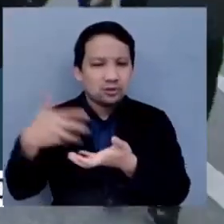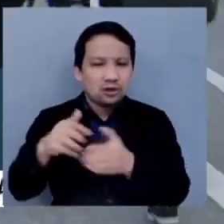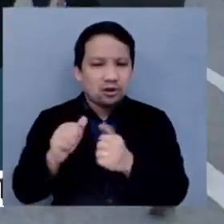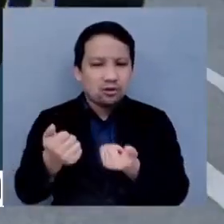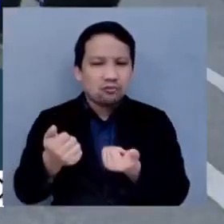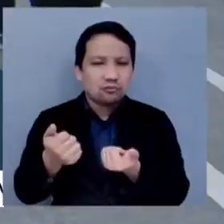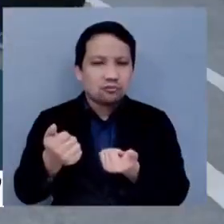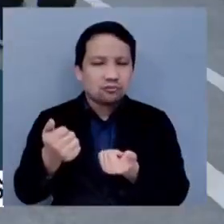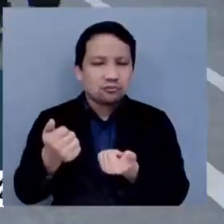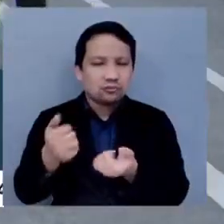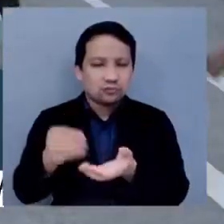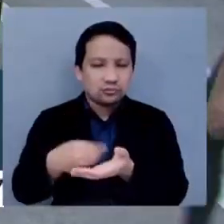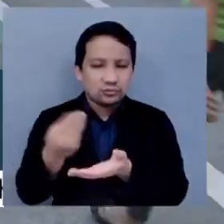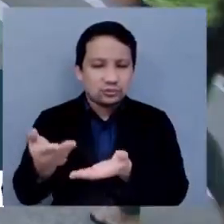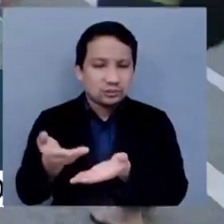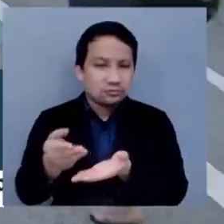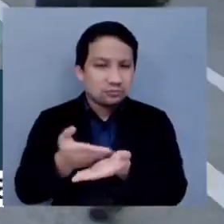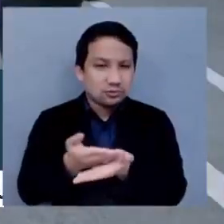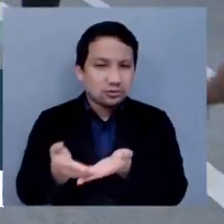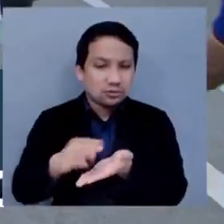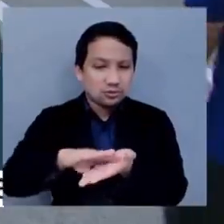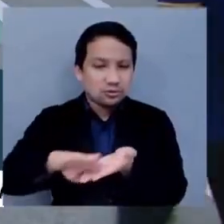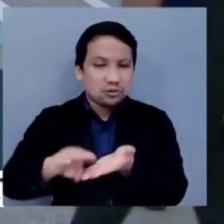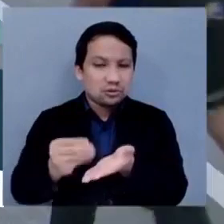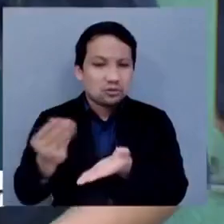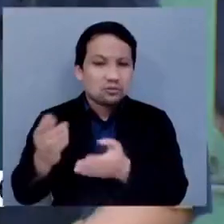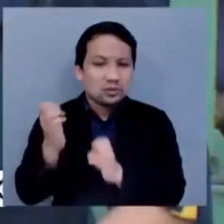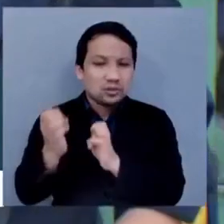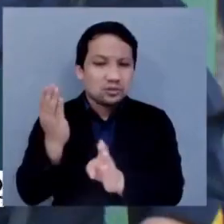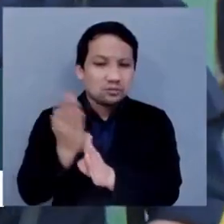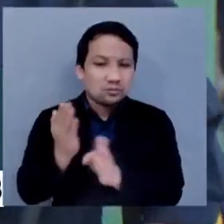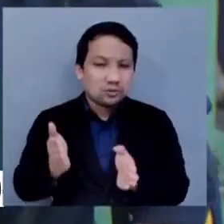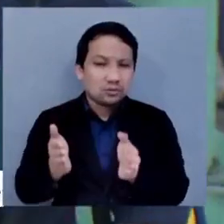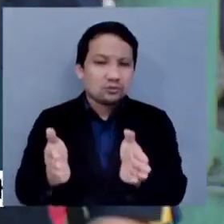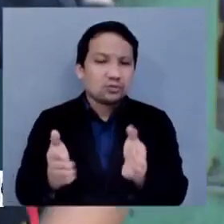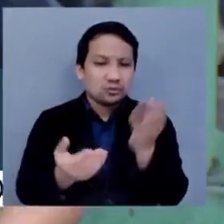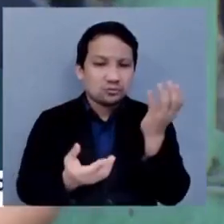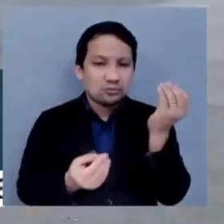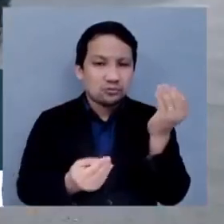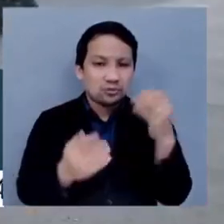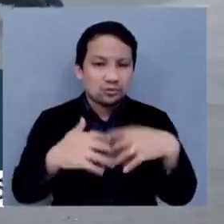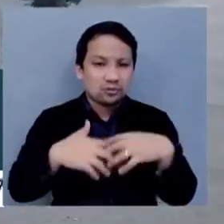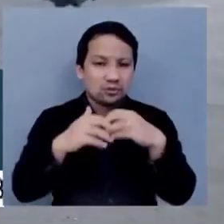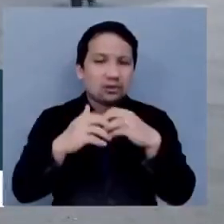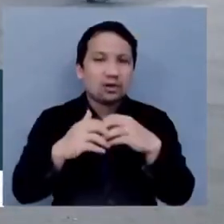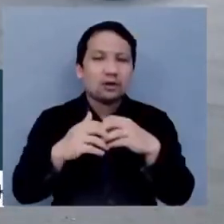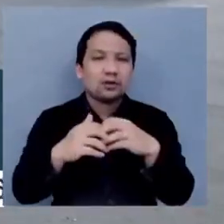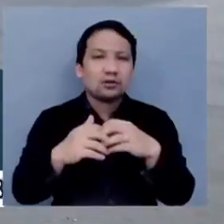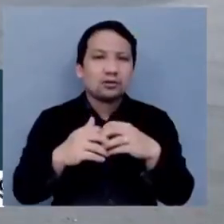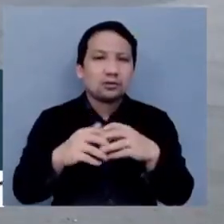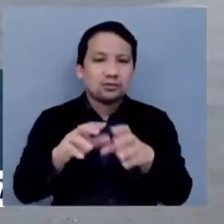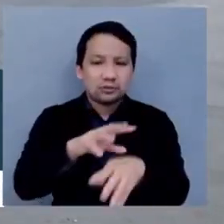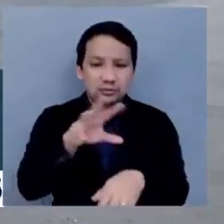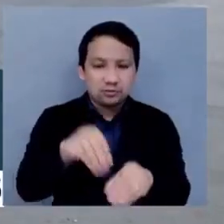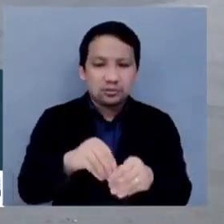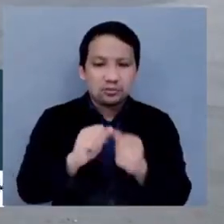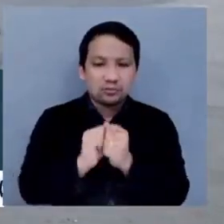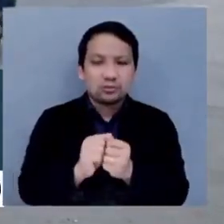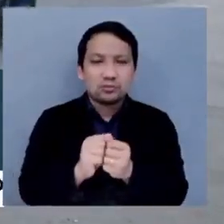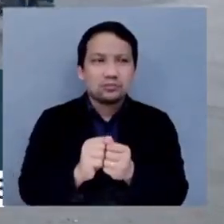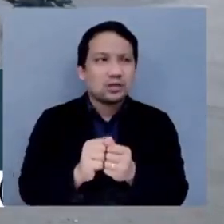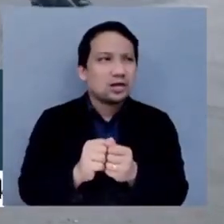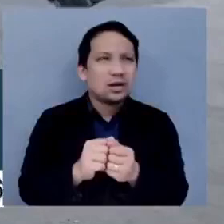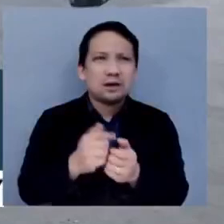will be given or will be given to the ETSA busway for its upgrade. There are plans to put up a better bus stop